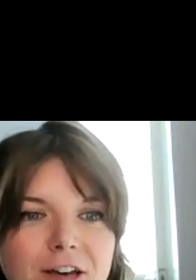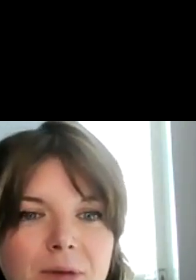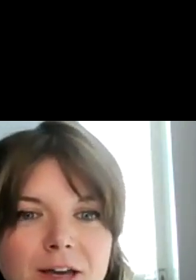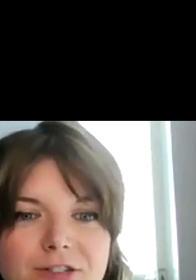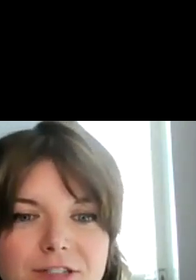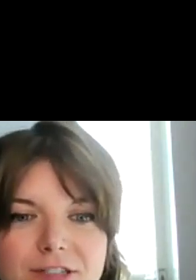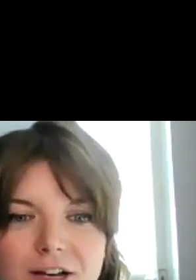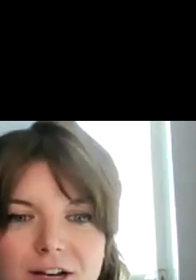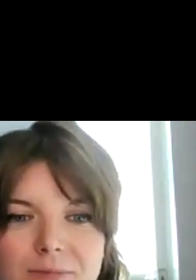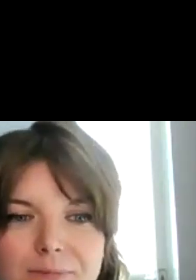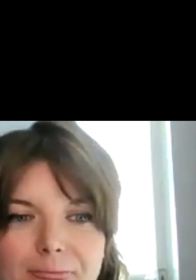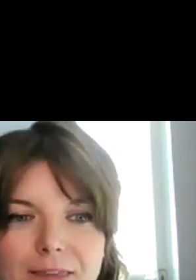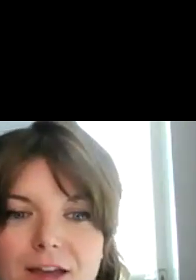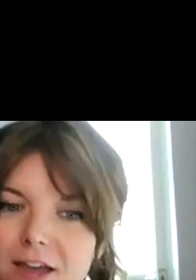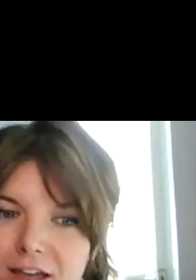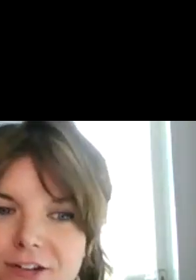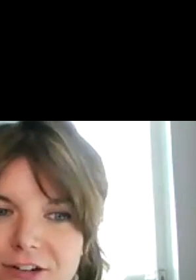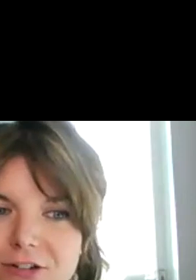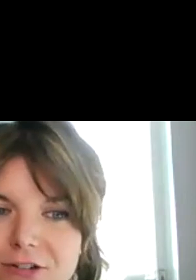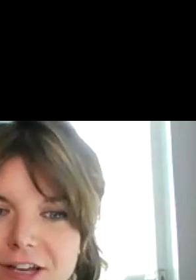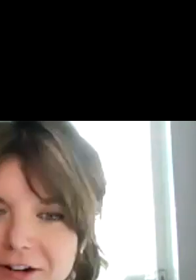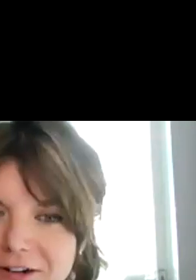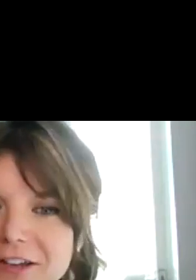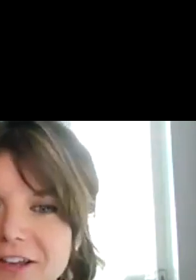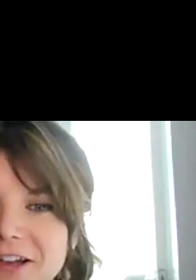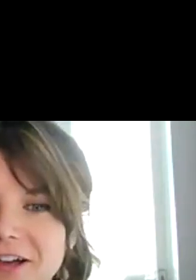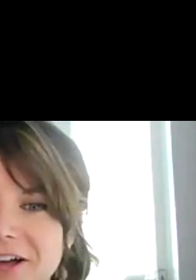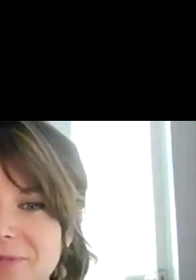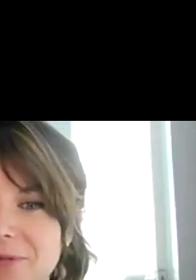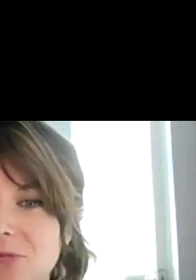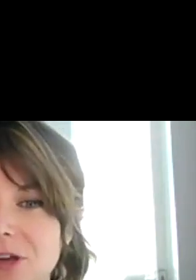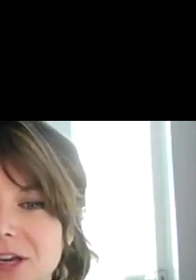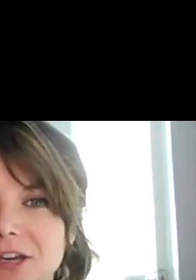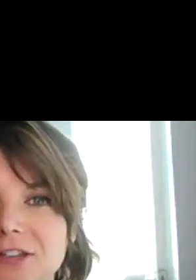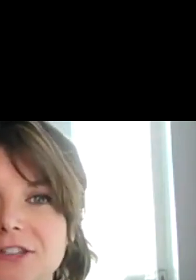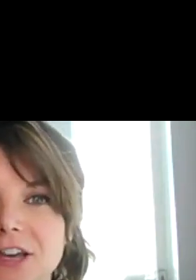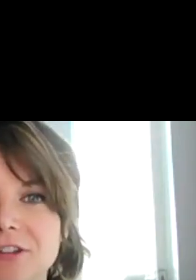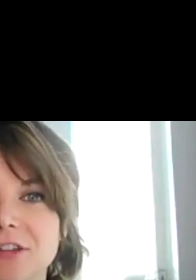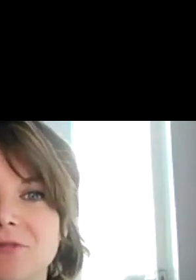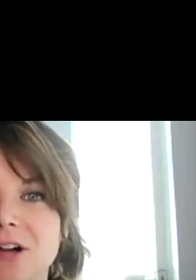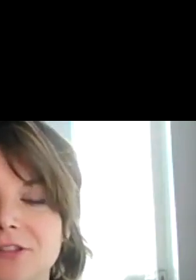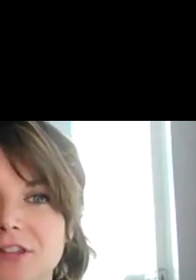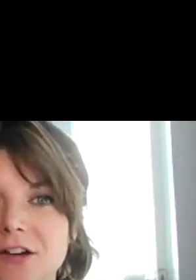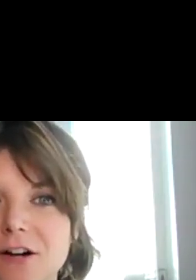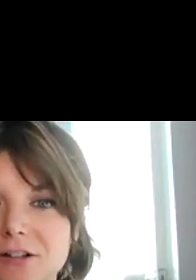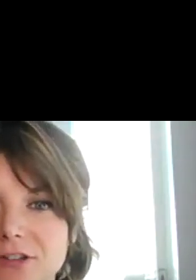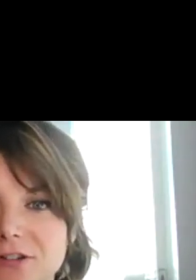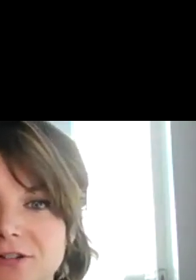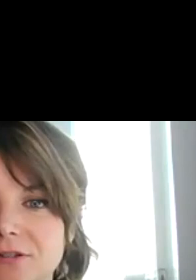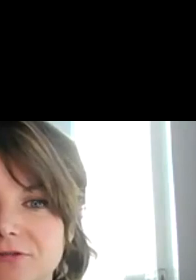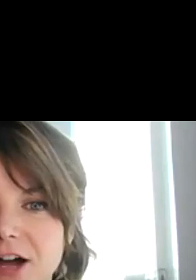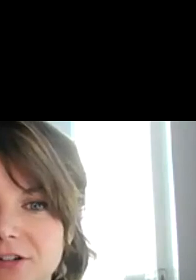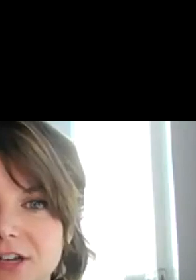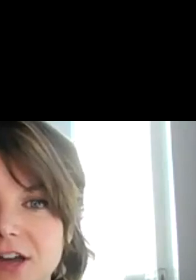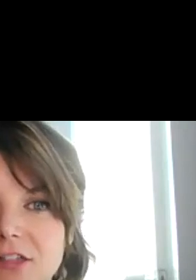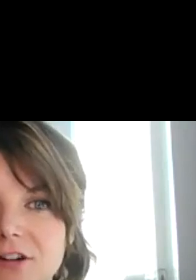I think I might just end our Q&A here. We definitely want to thank all of